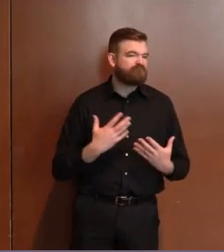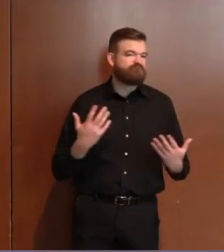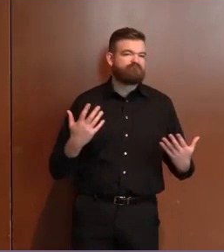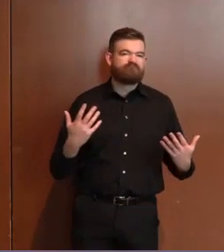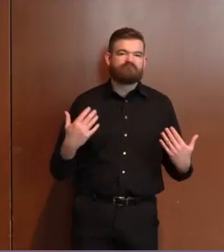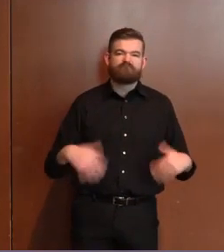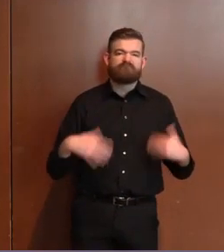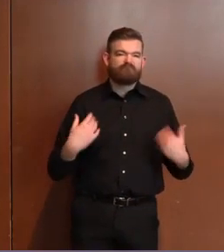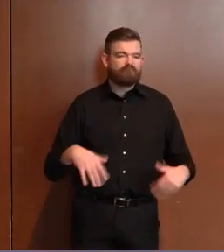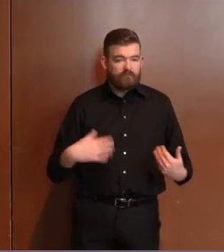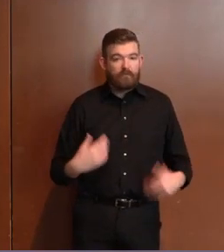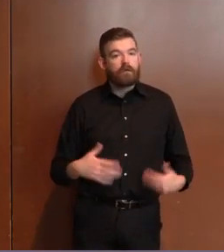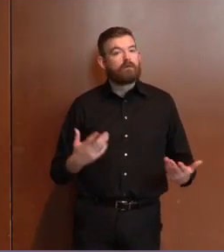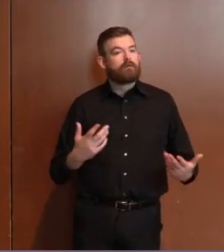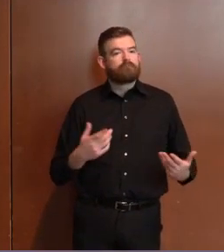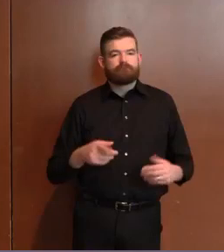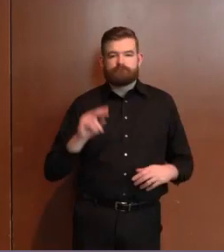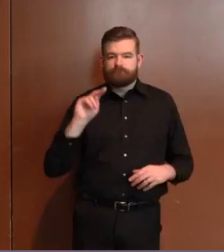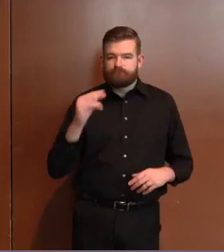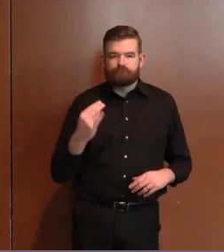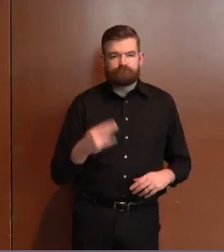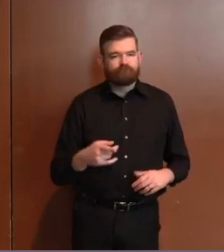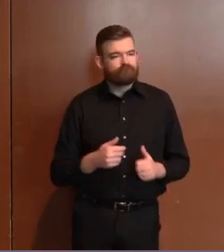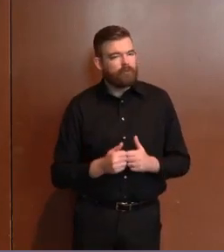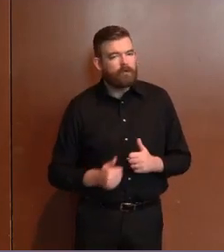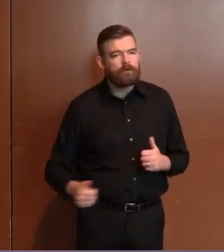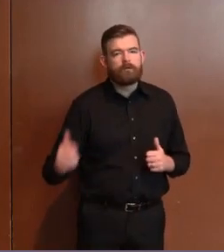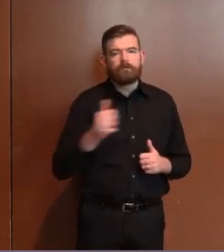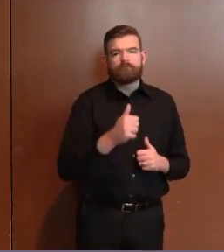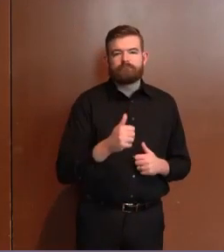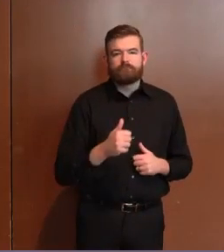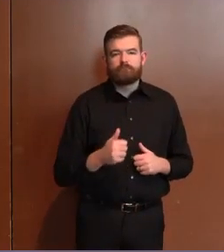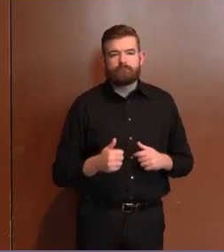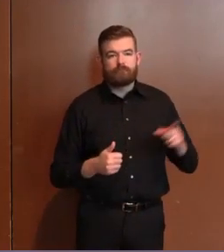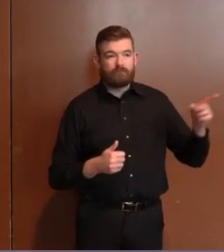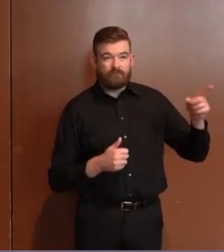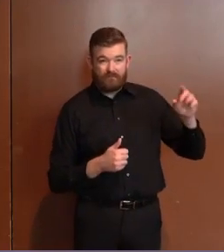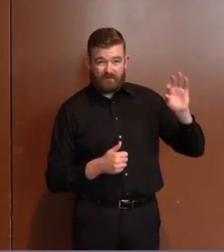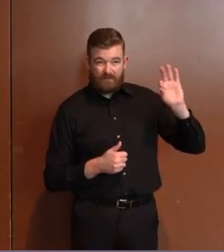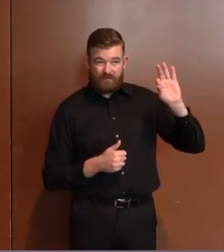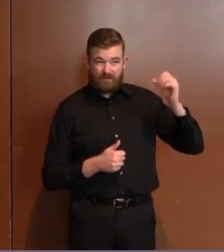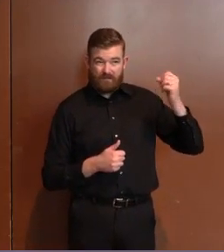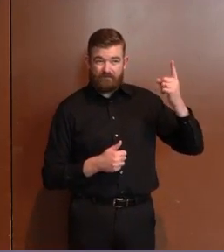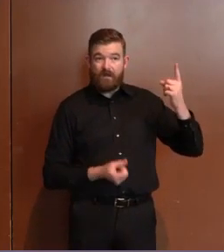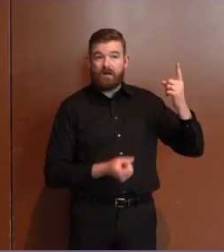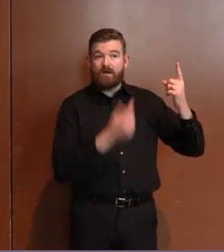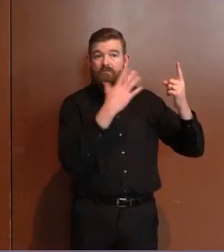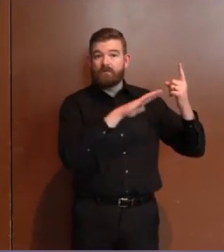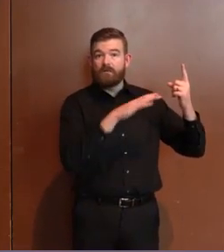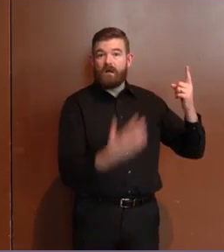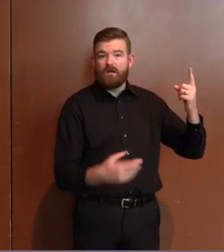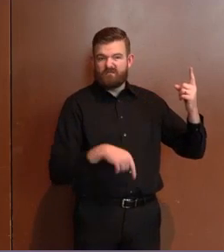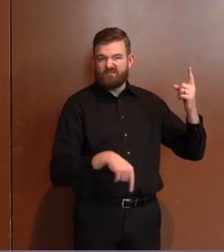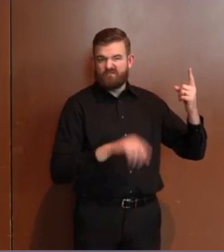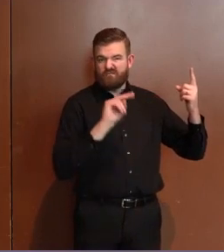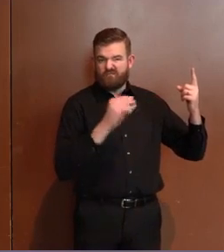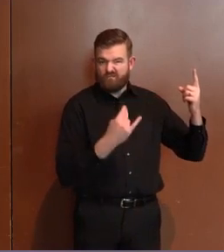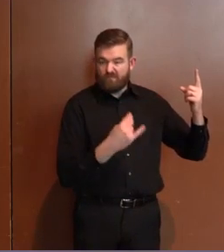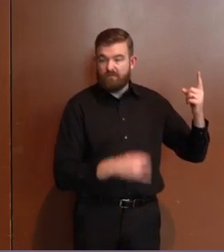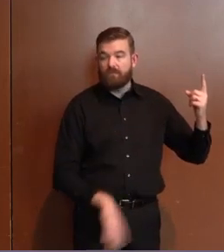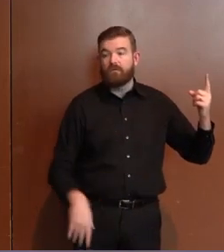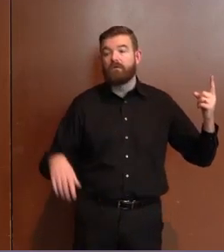has passed the toll that we suffered on 9/11 takes your breath away. So to each and every single one of the lives we lost